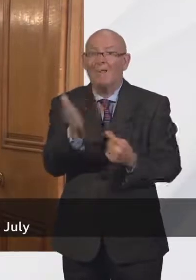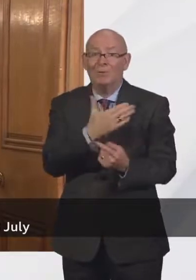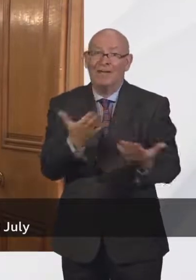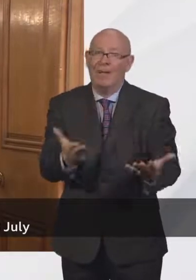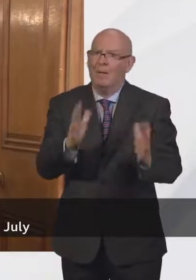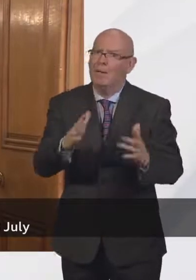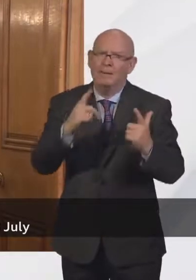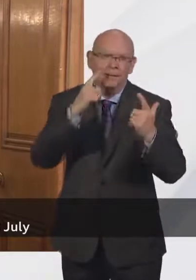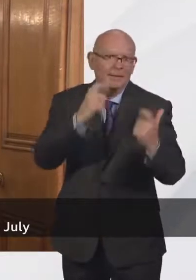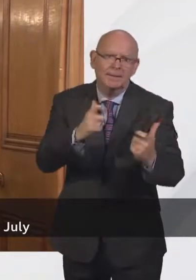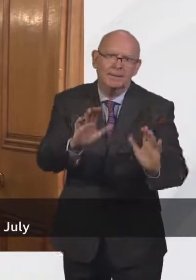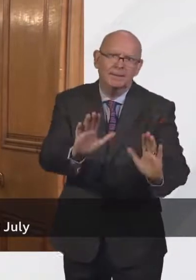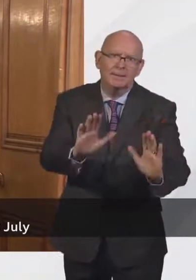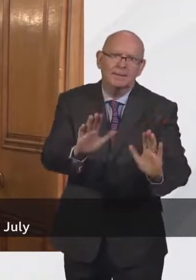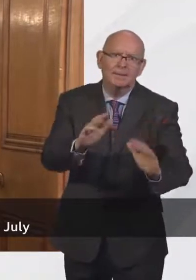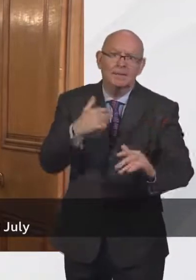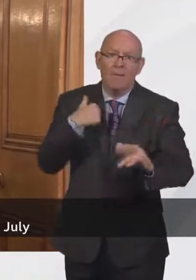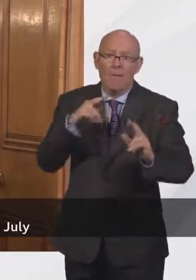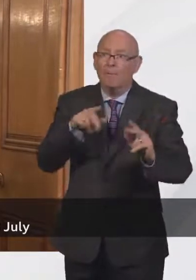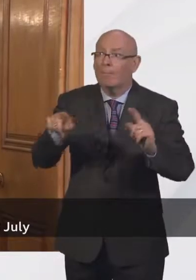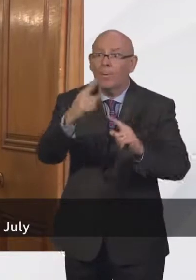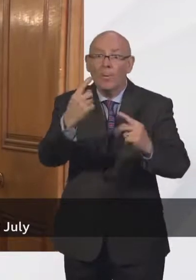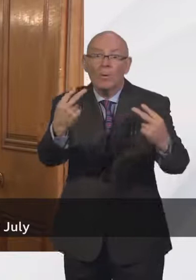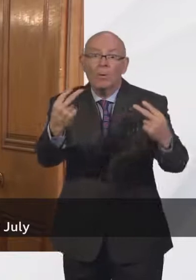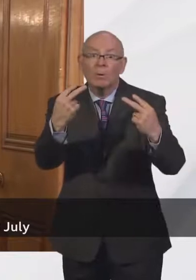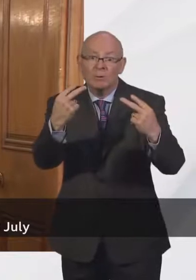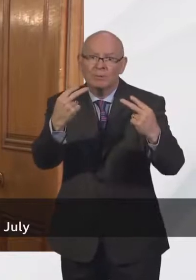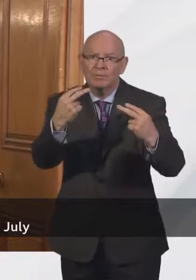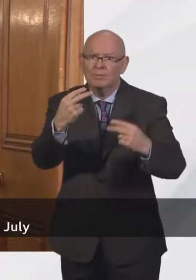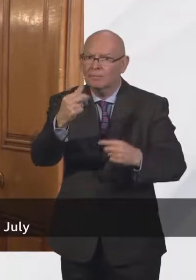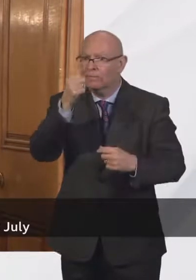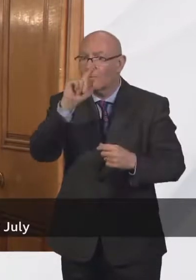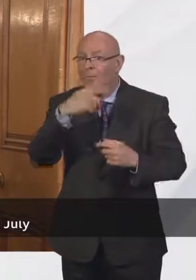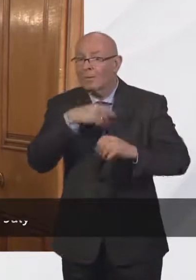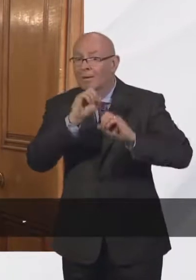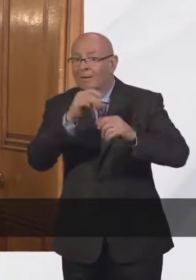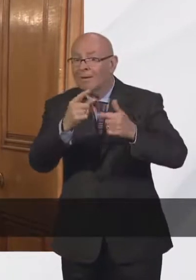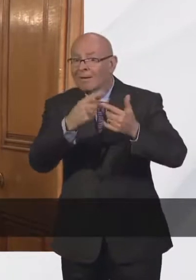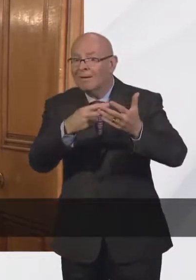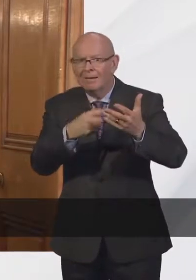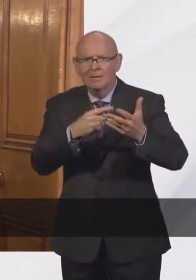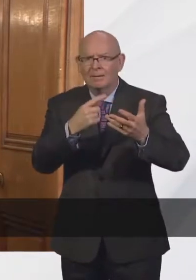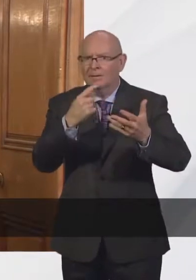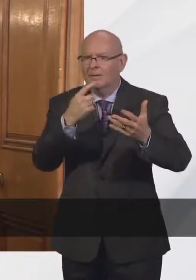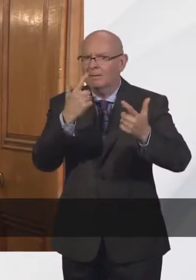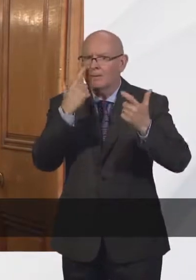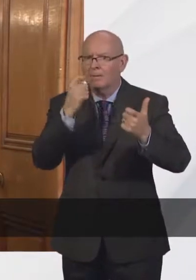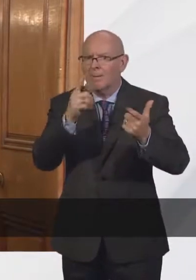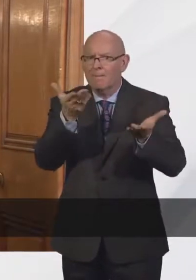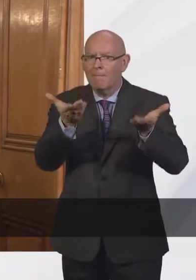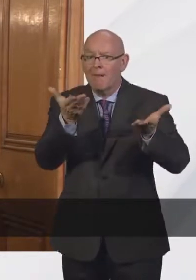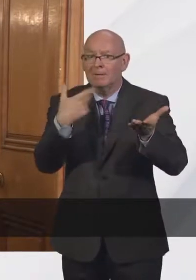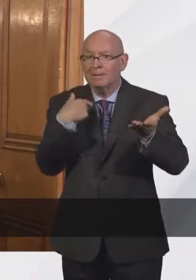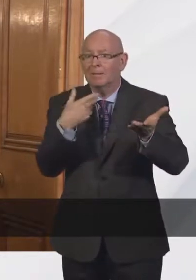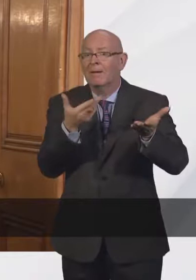continued measures to prevent the spread of the virus and to restrict social contact. And that it's very clear that